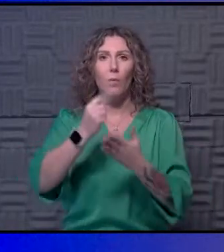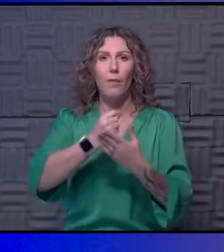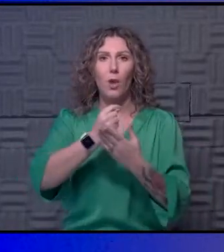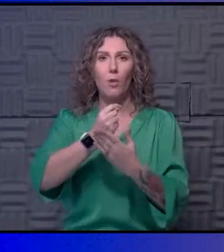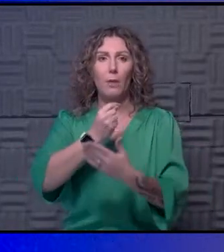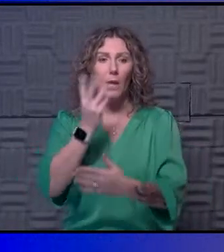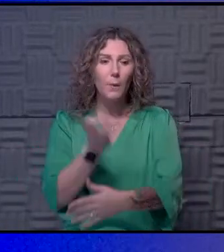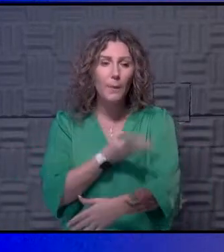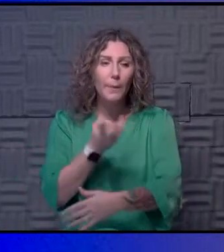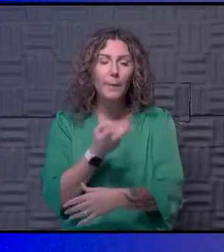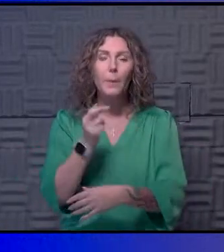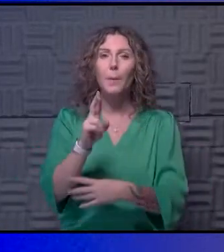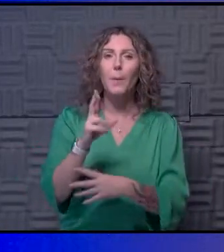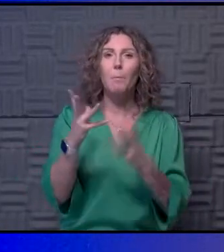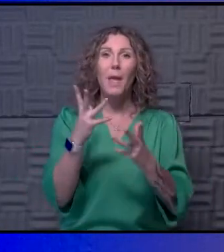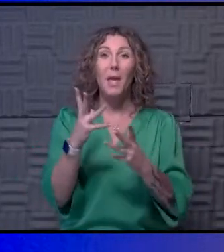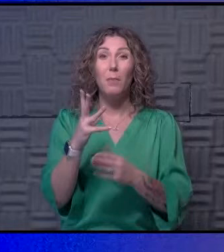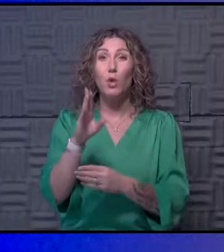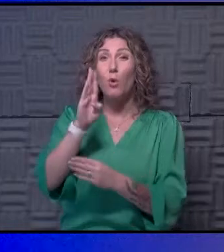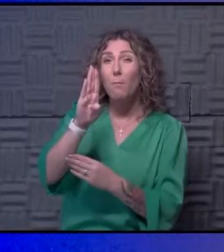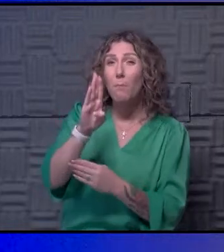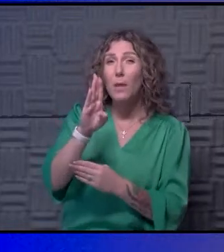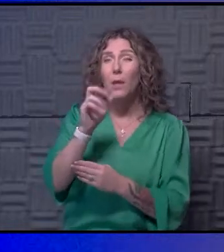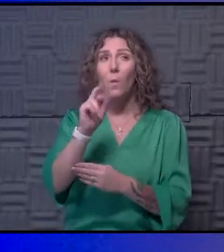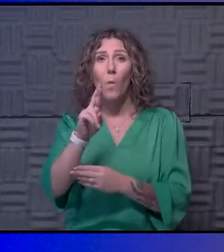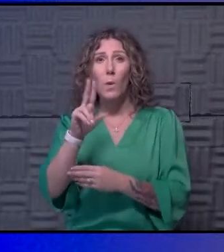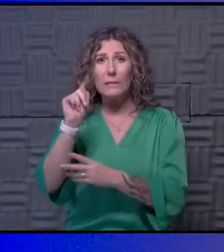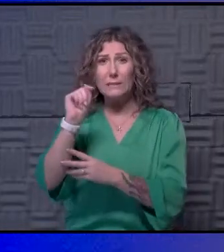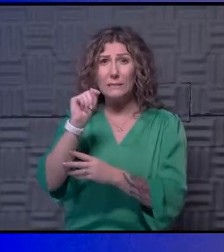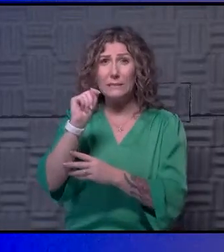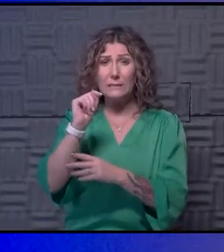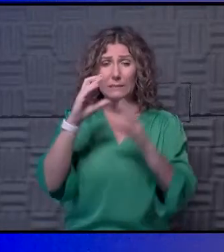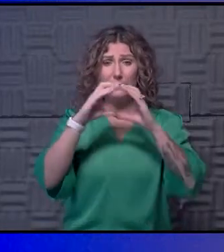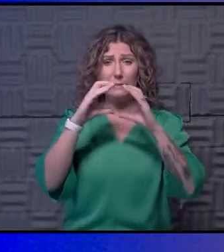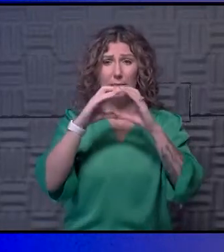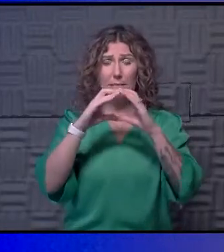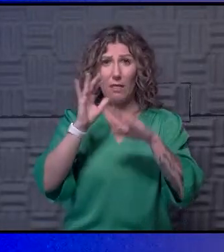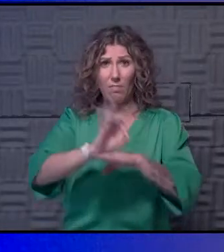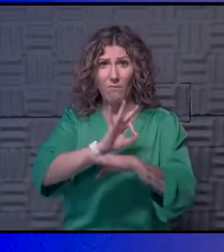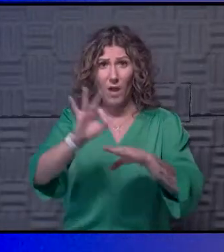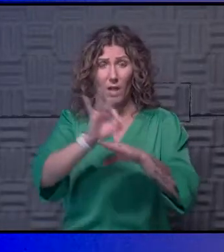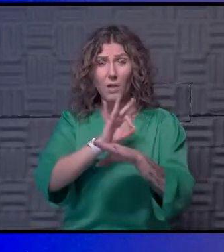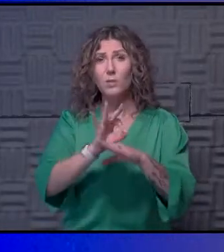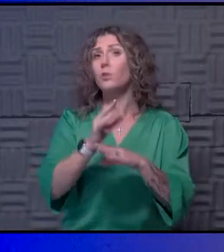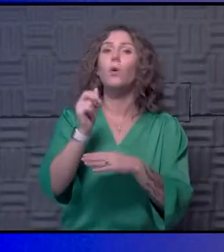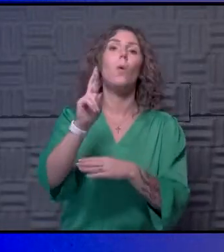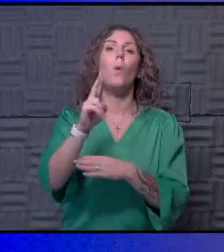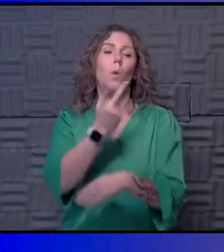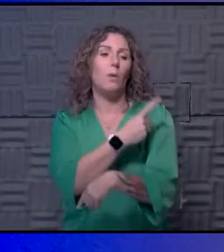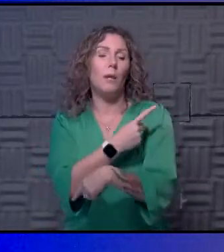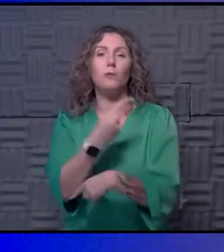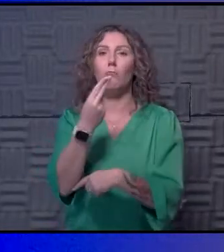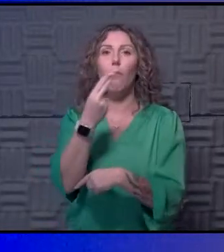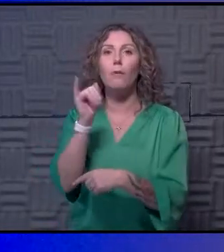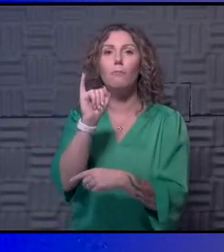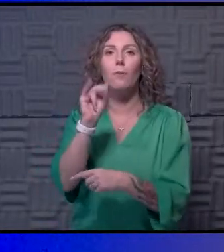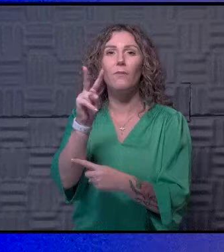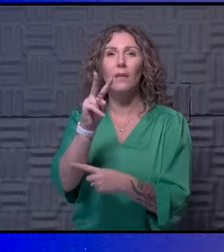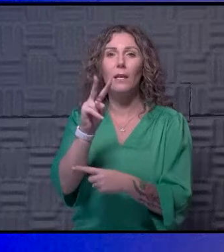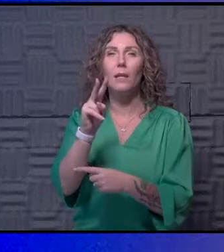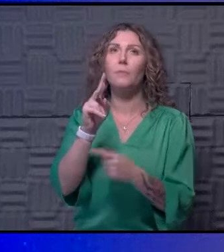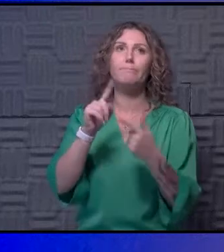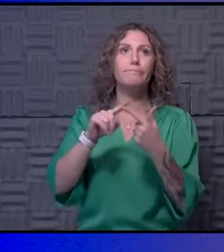have that B cell and T cell immunity or function, for patients with HIV/AIDS or